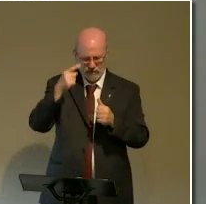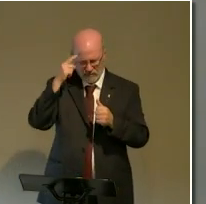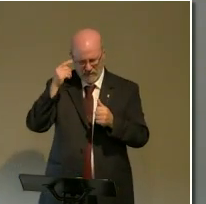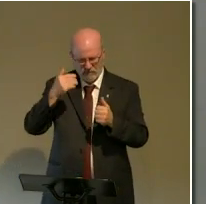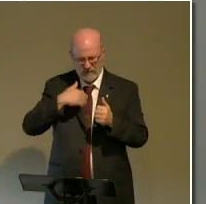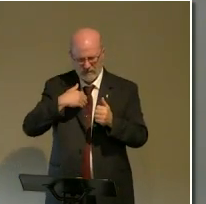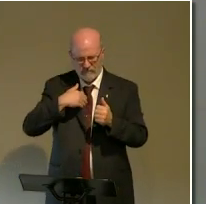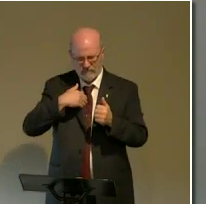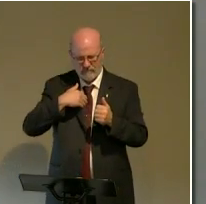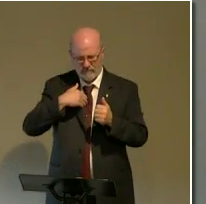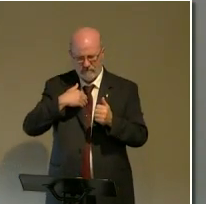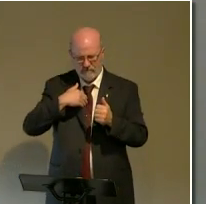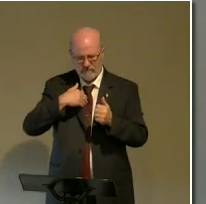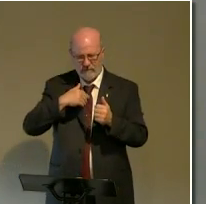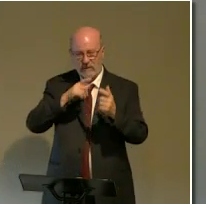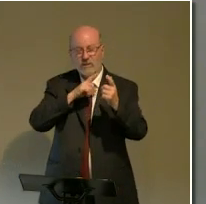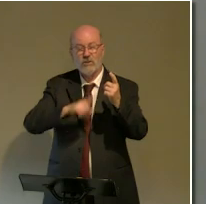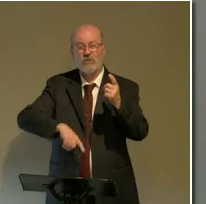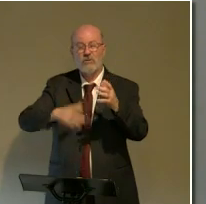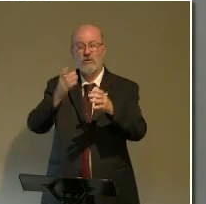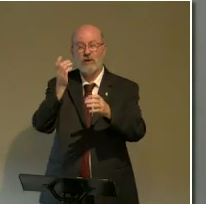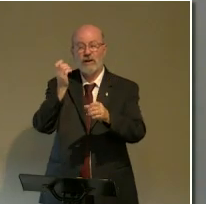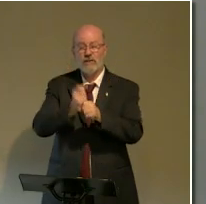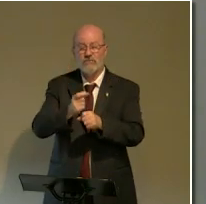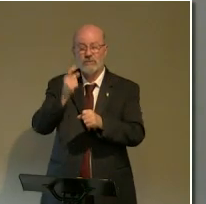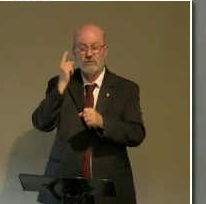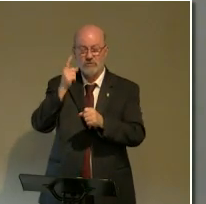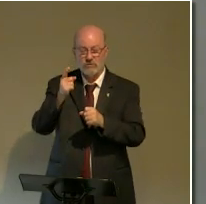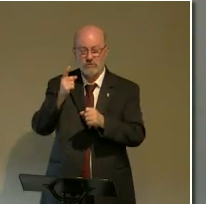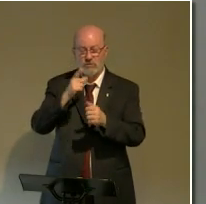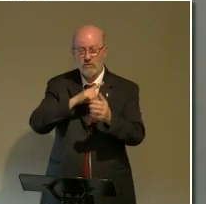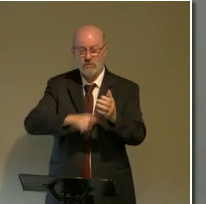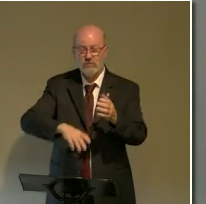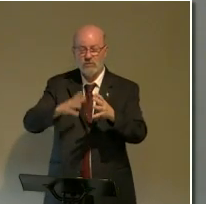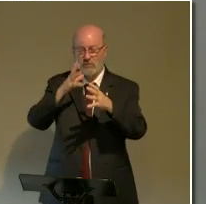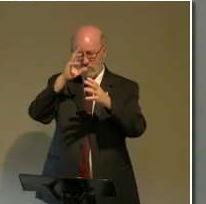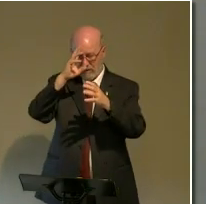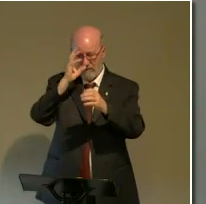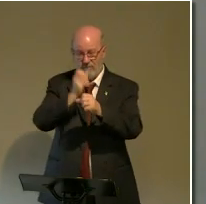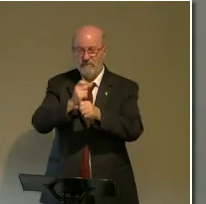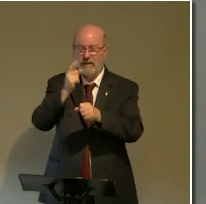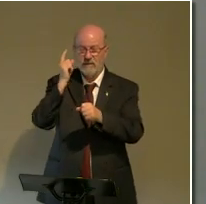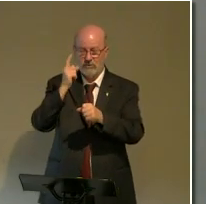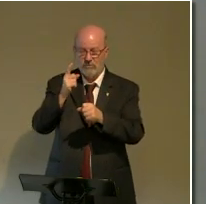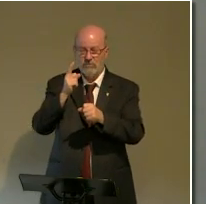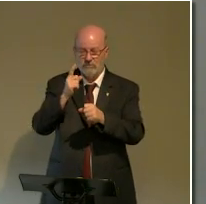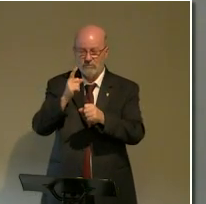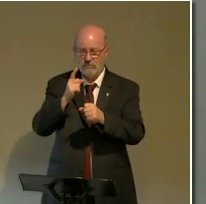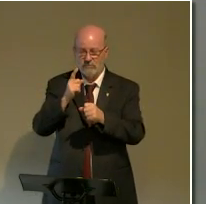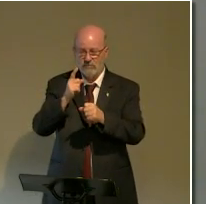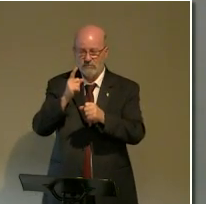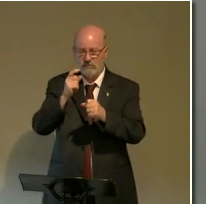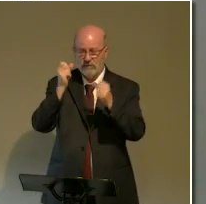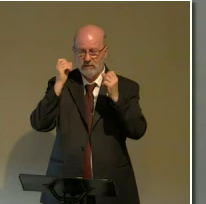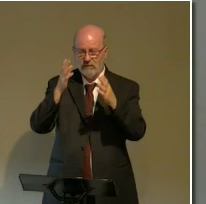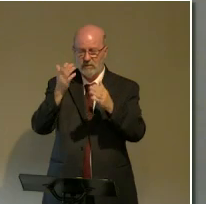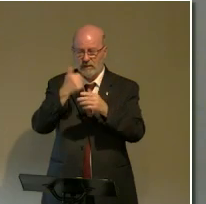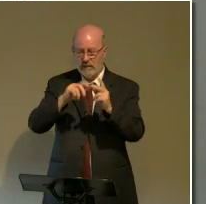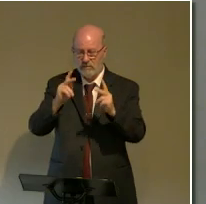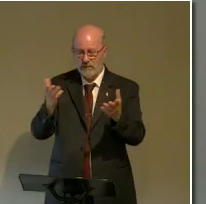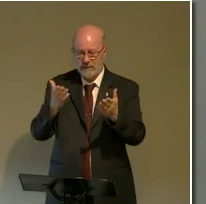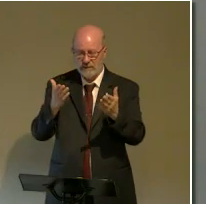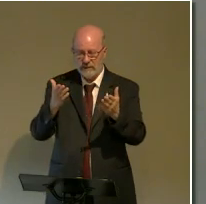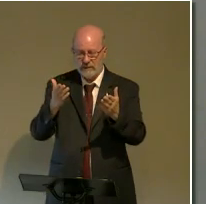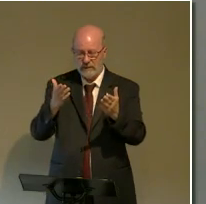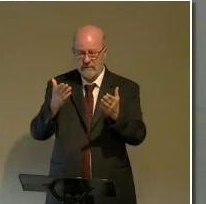can get is, Lord, I trust you. Lord, I put my faith in you, Lord. And Father, if there's anybody hearing